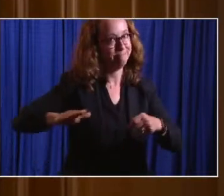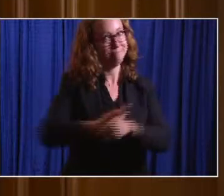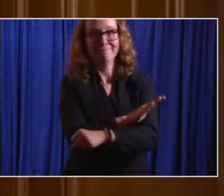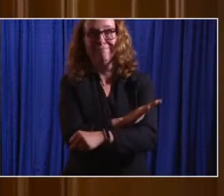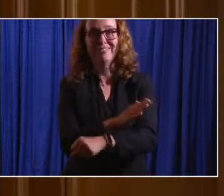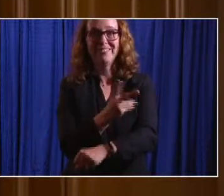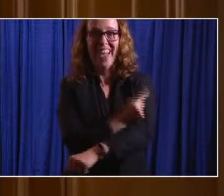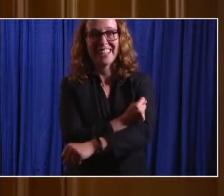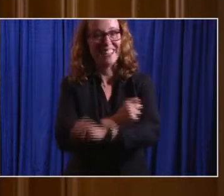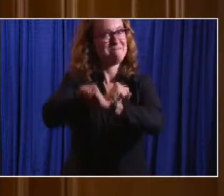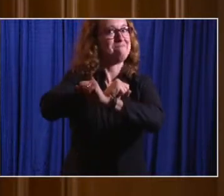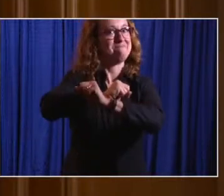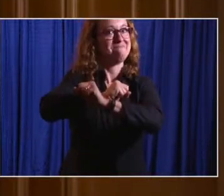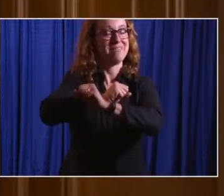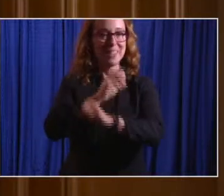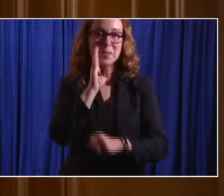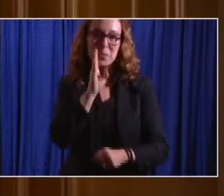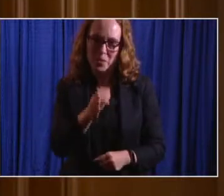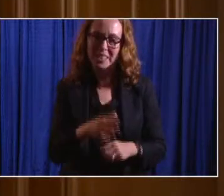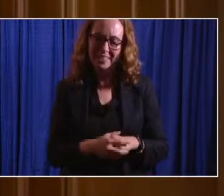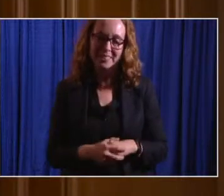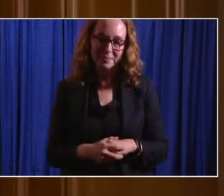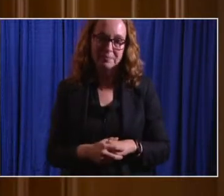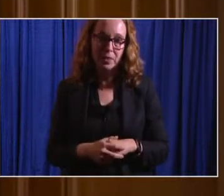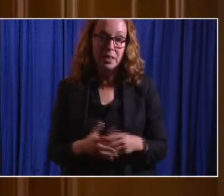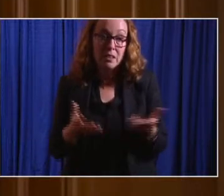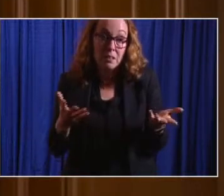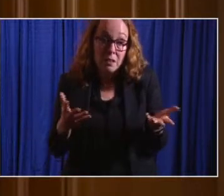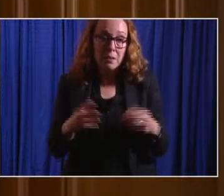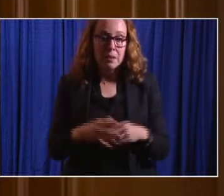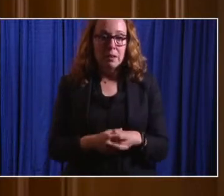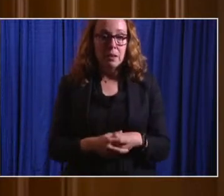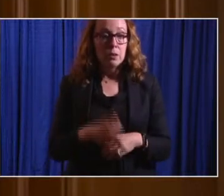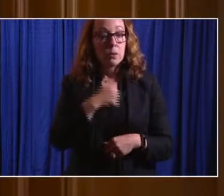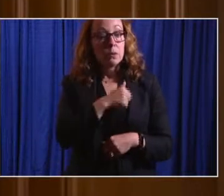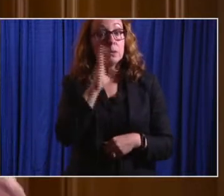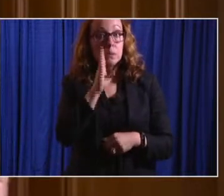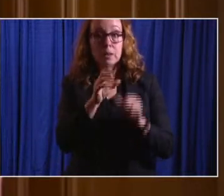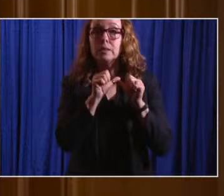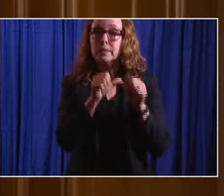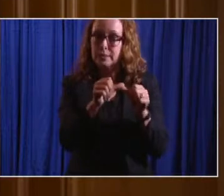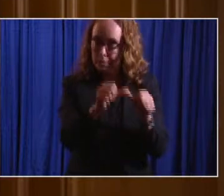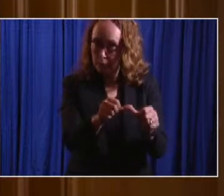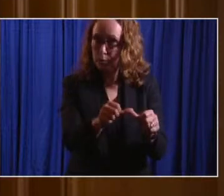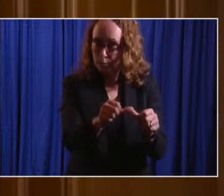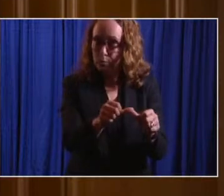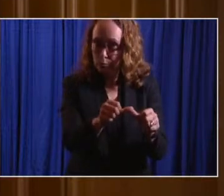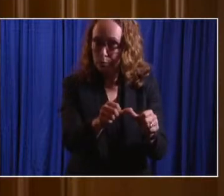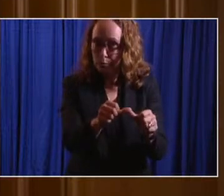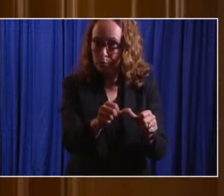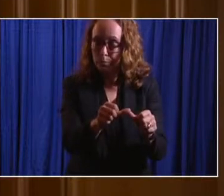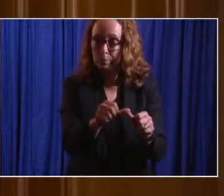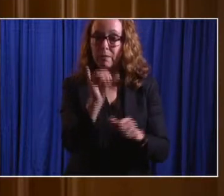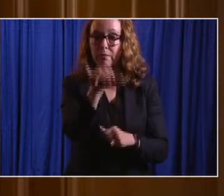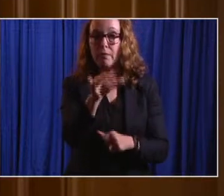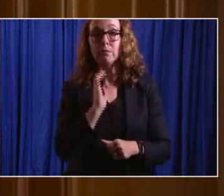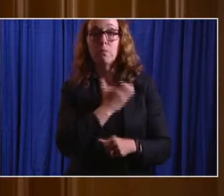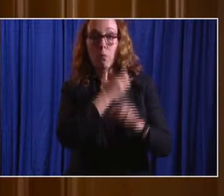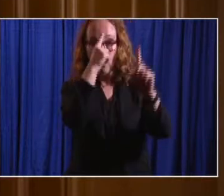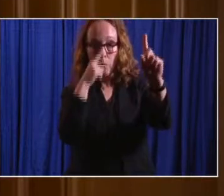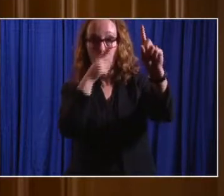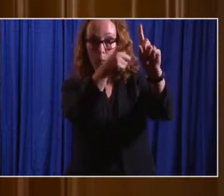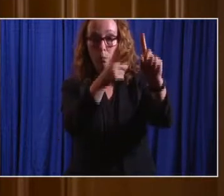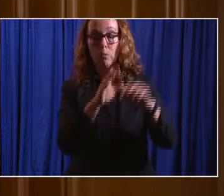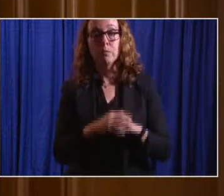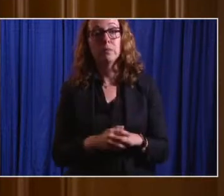going to stop that. That's going to actually occur. So we're going to continue to do that. We hope that as our vaccination rate, a